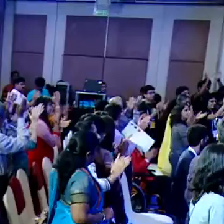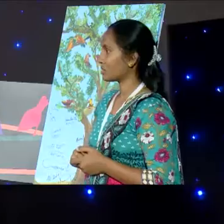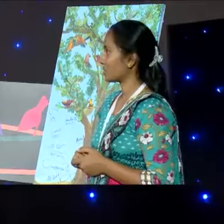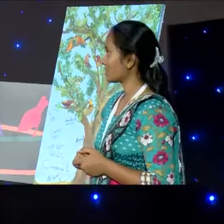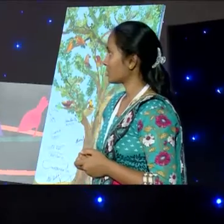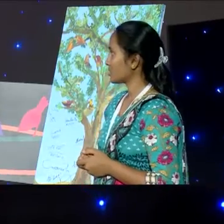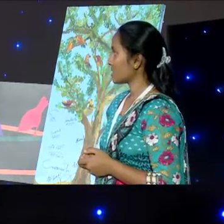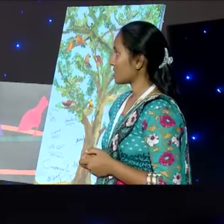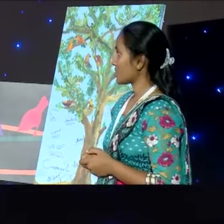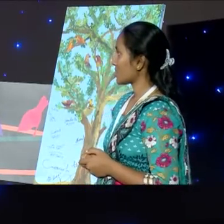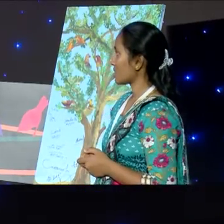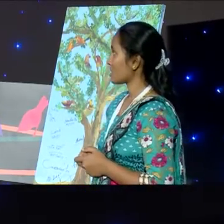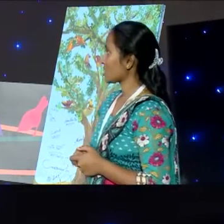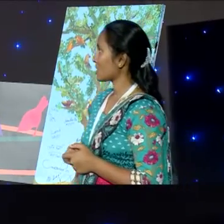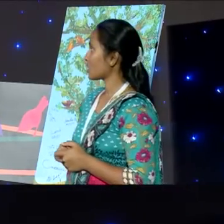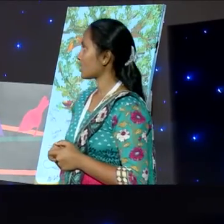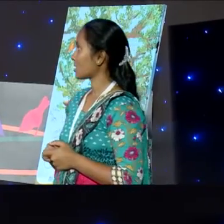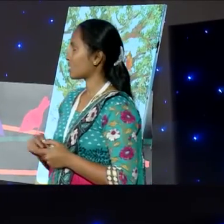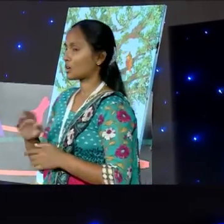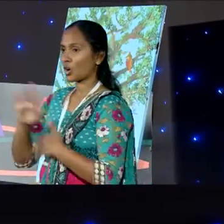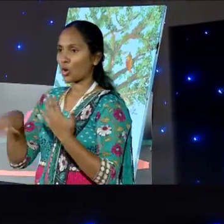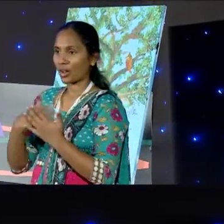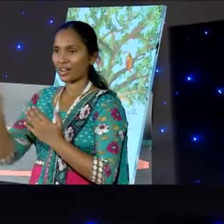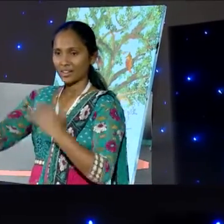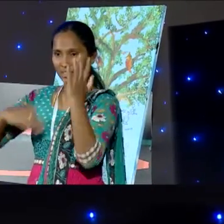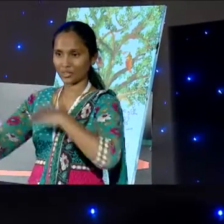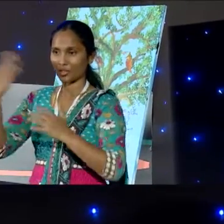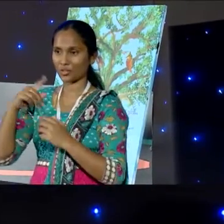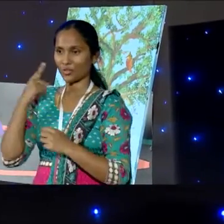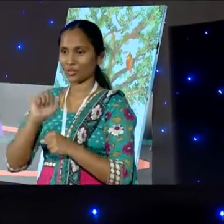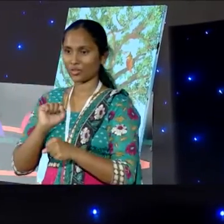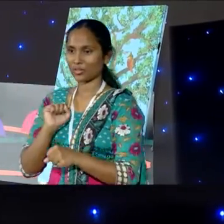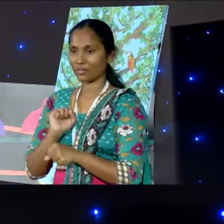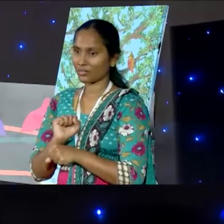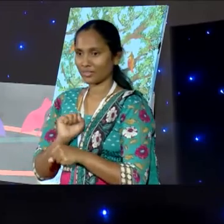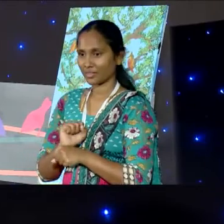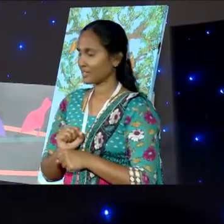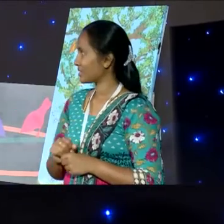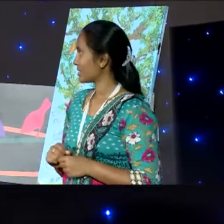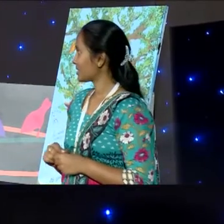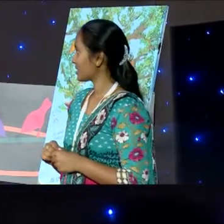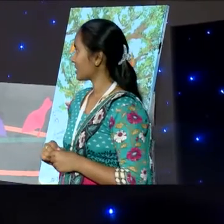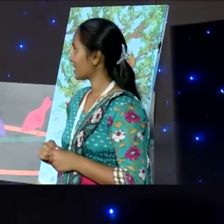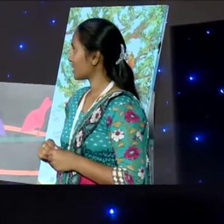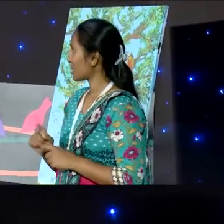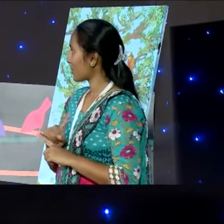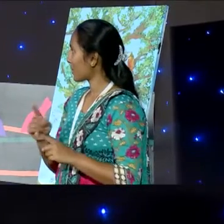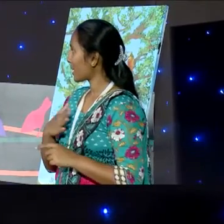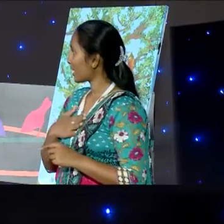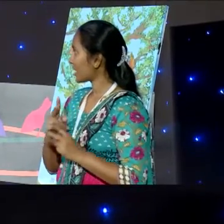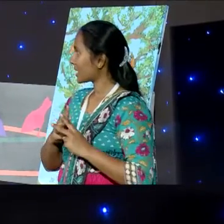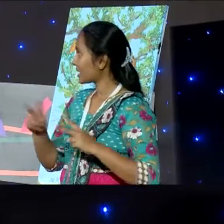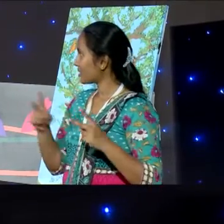Everybody comes to the world trying, but I was